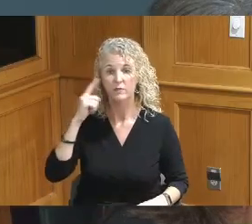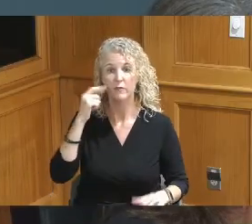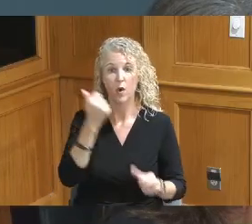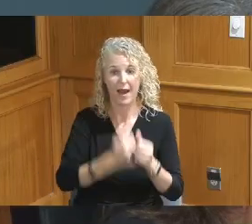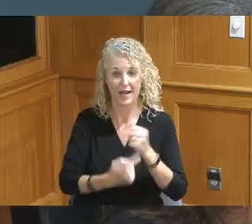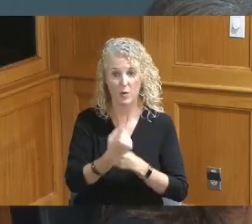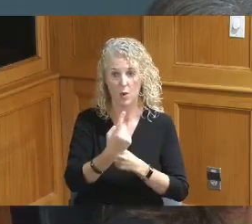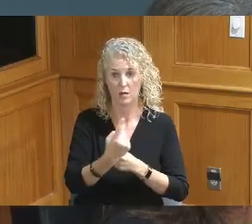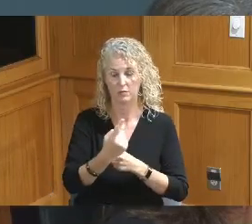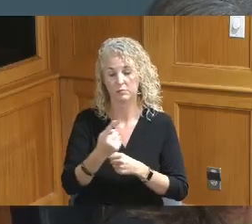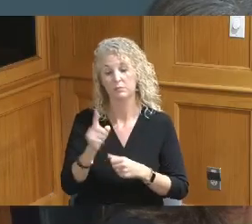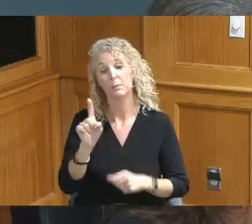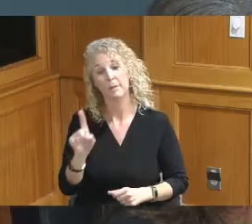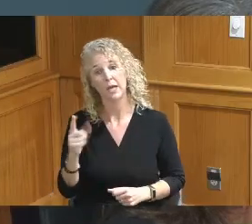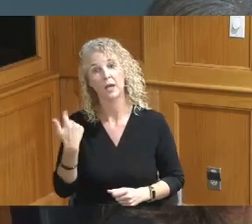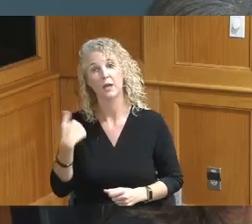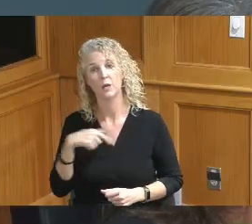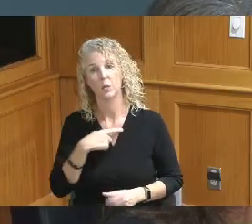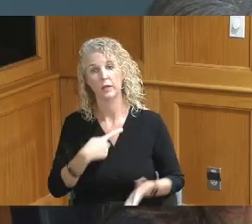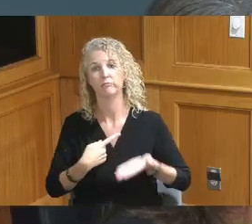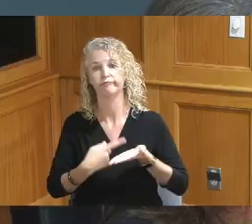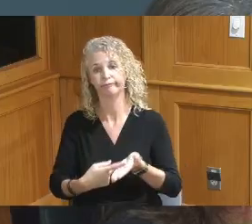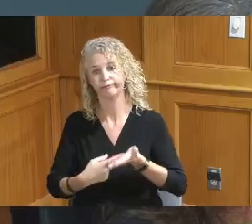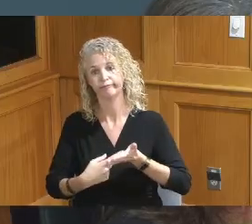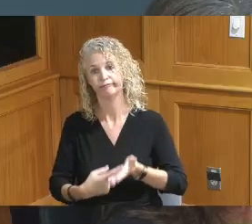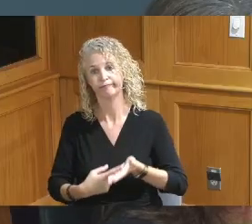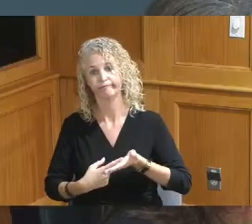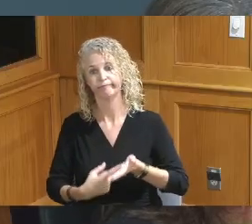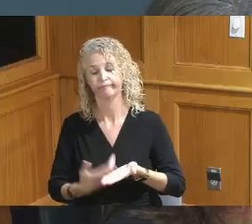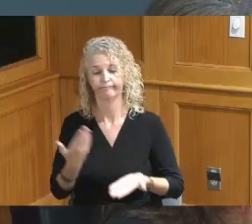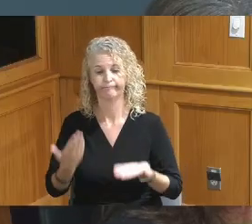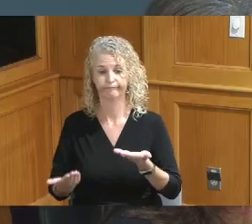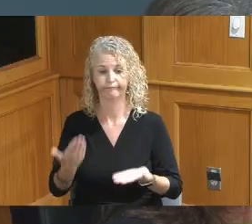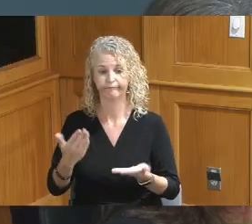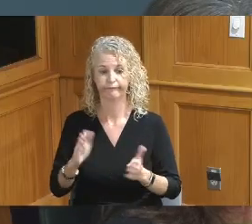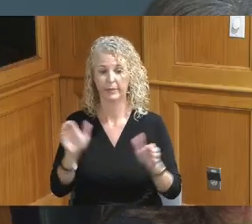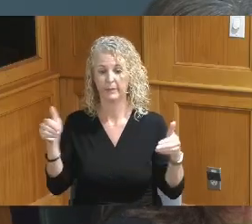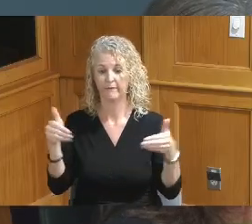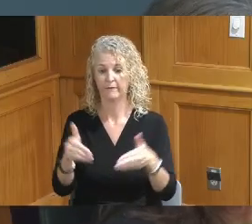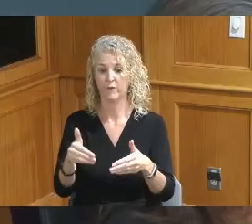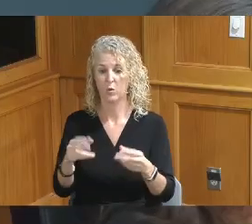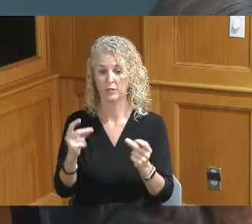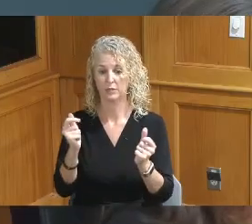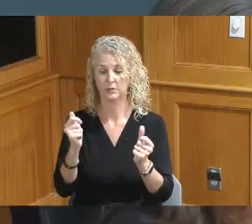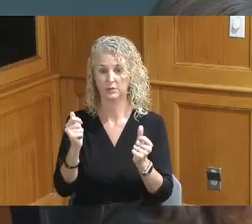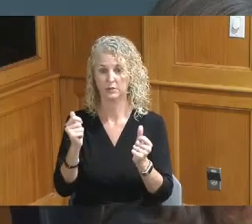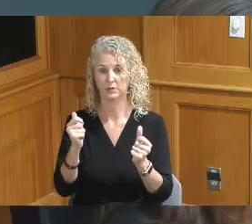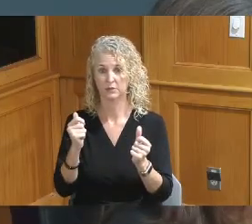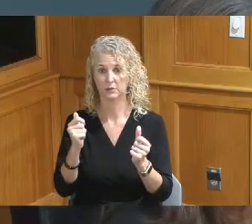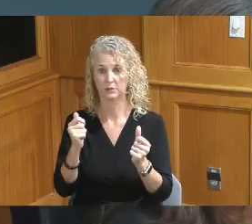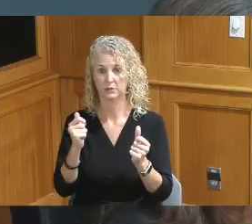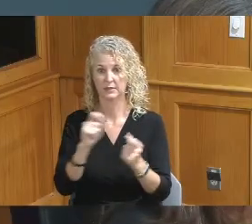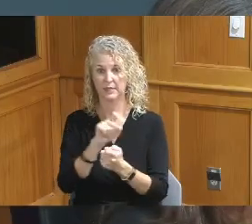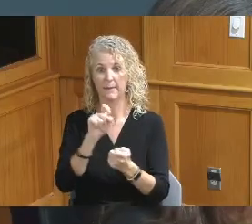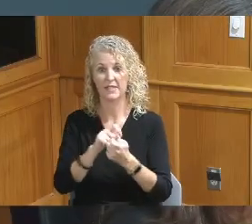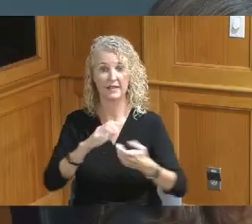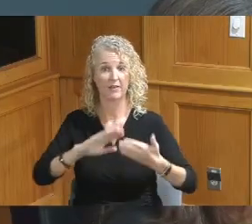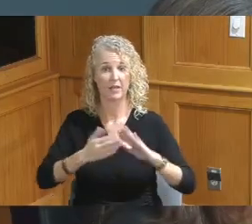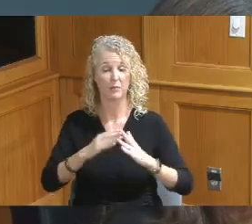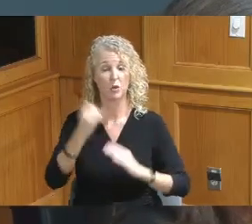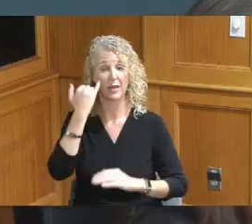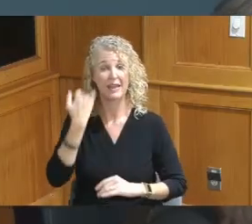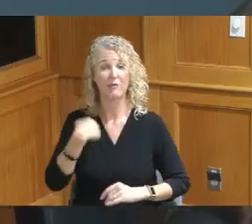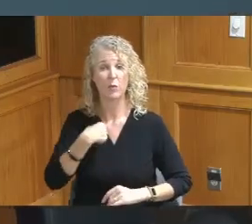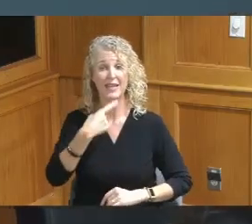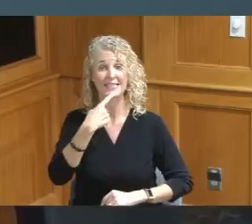and you're correct, but we talked about the possibility of making it more amenable to communities. If we say